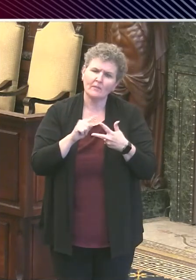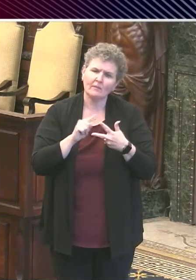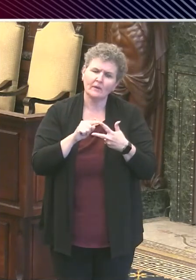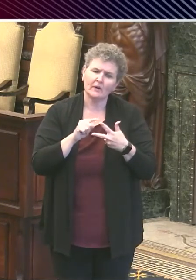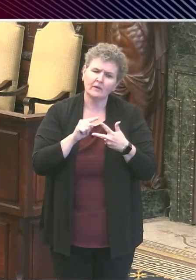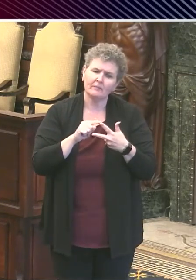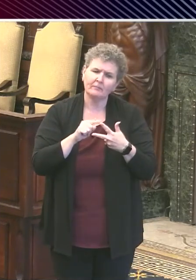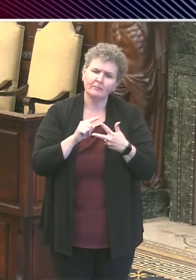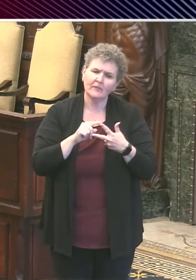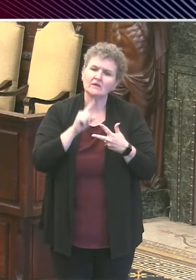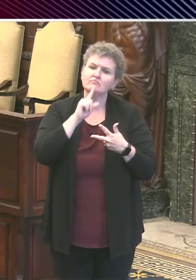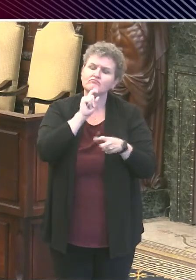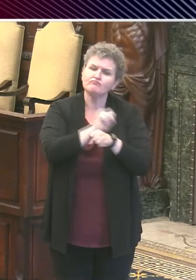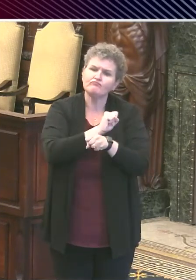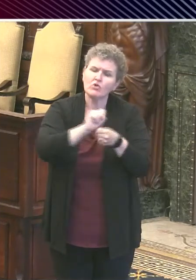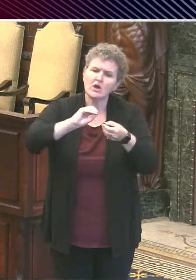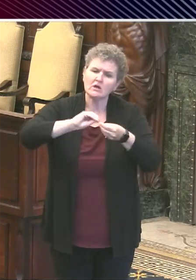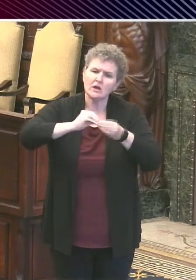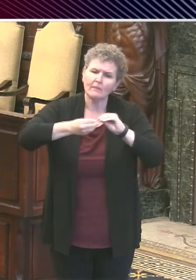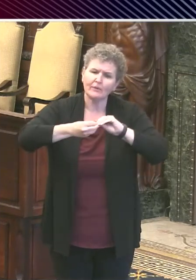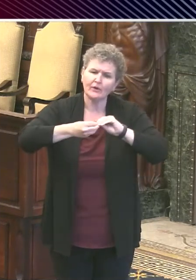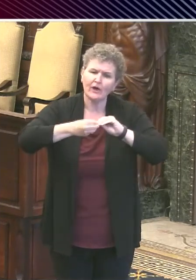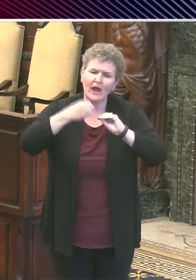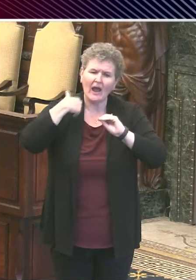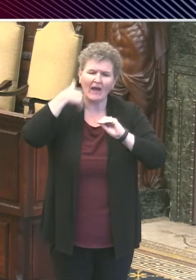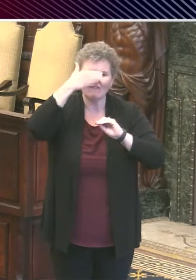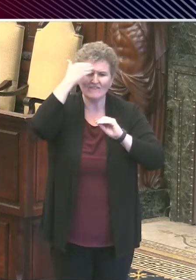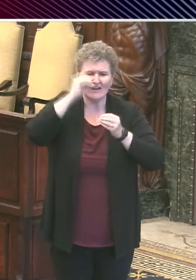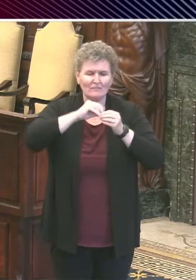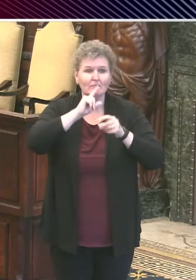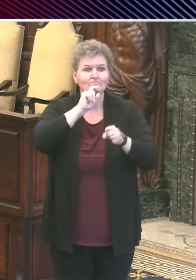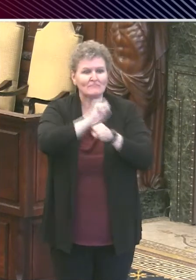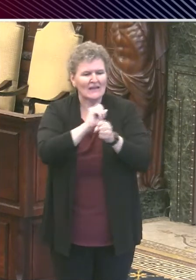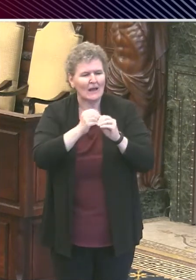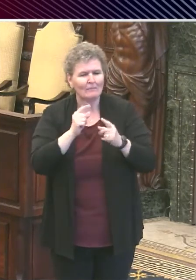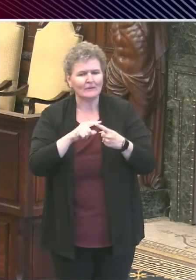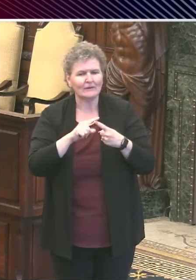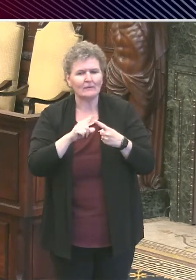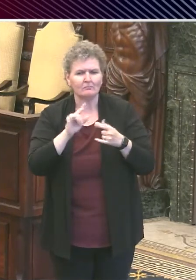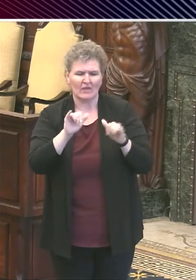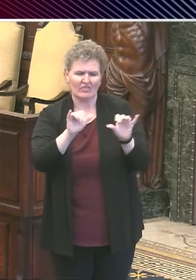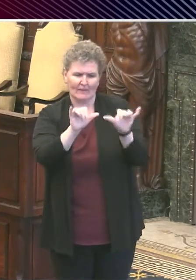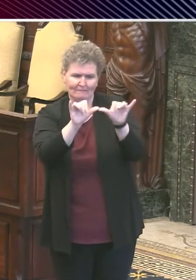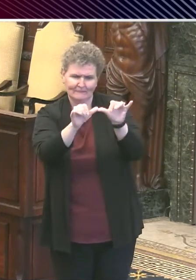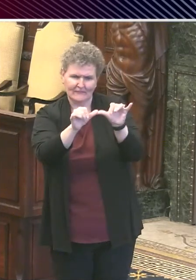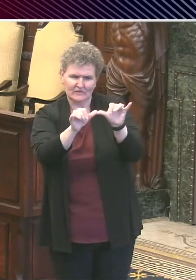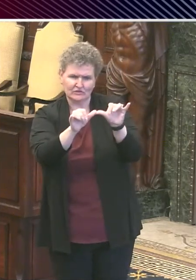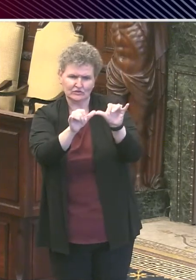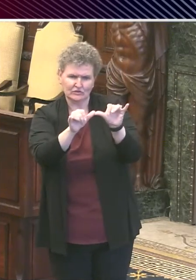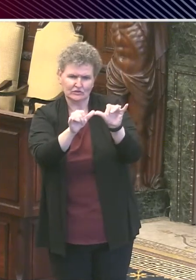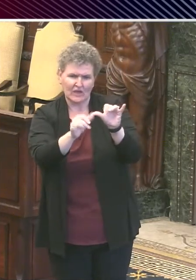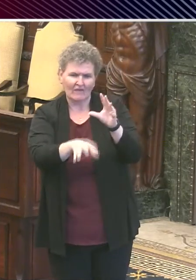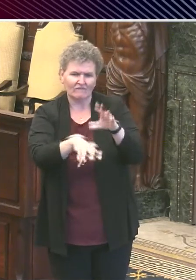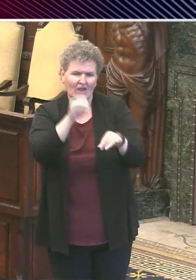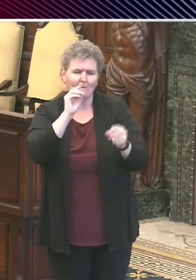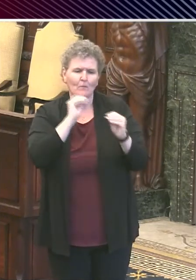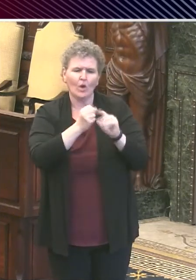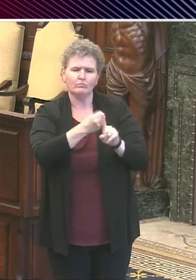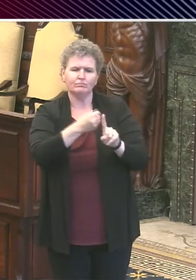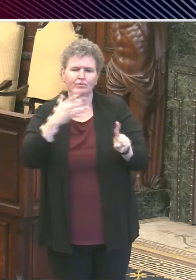actual number. I forget the actual number, but that's the metric, and I can give you more detail on that.